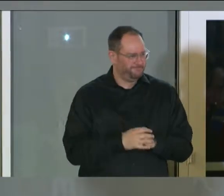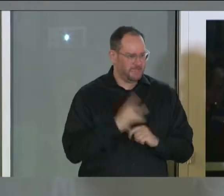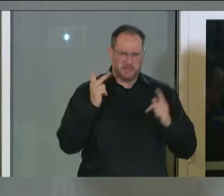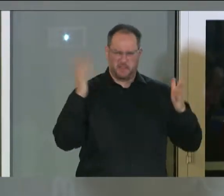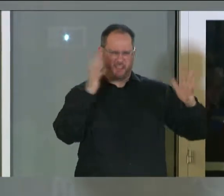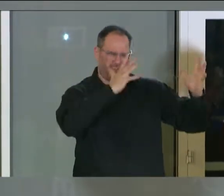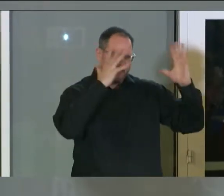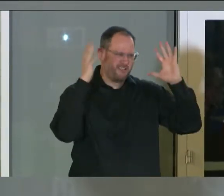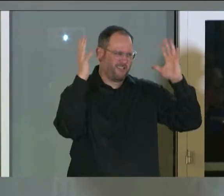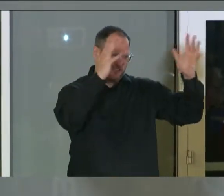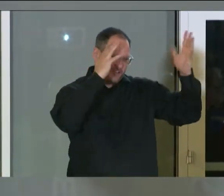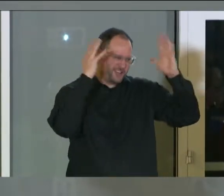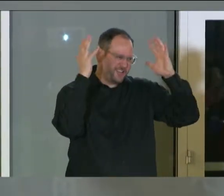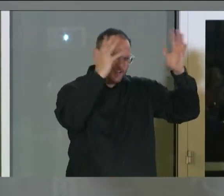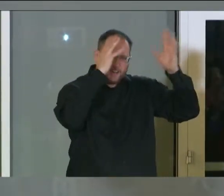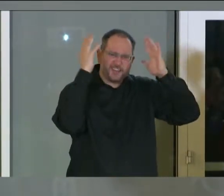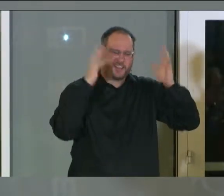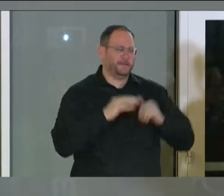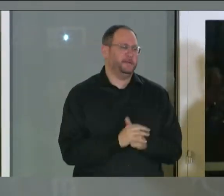And we were